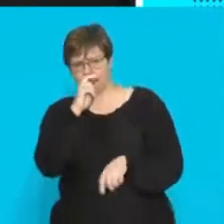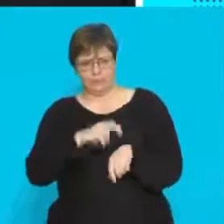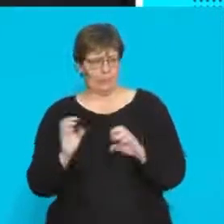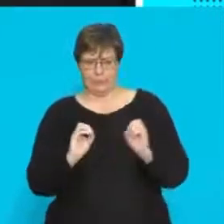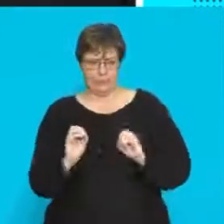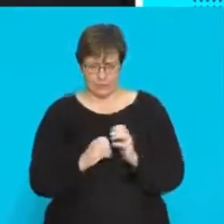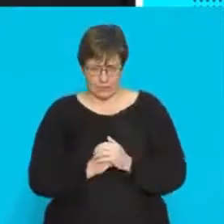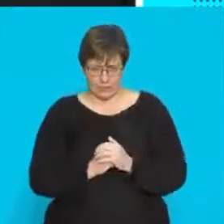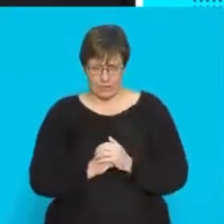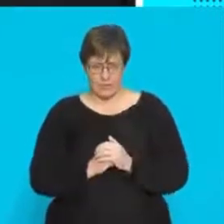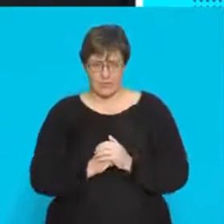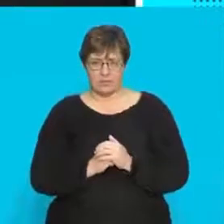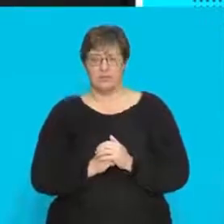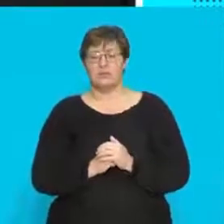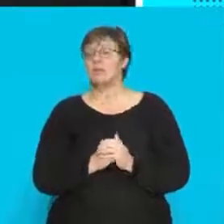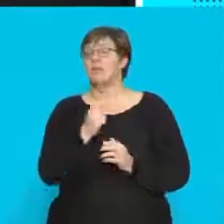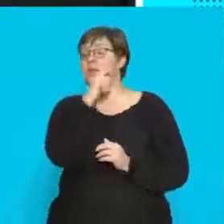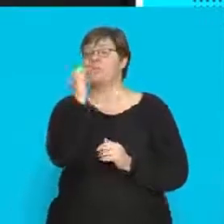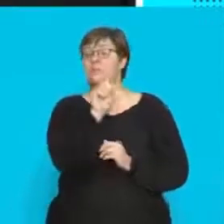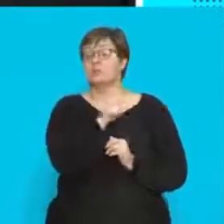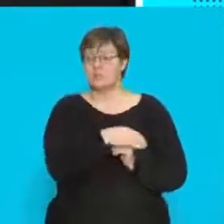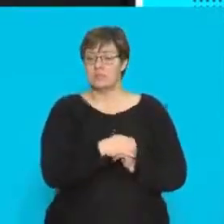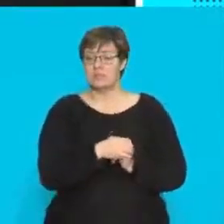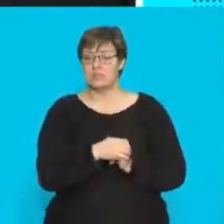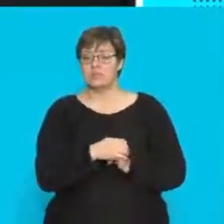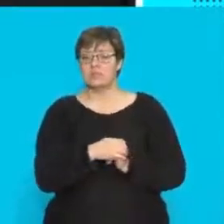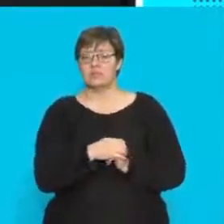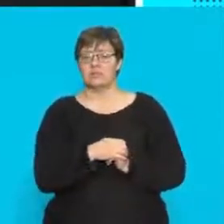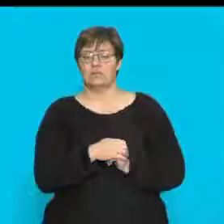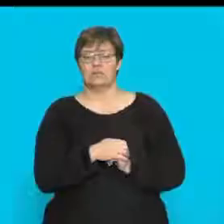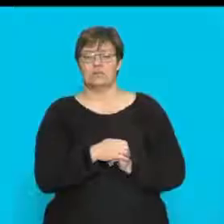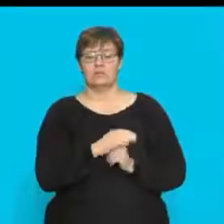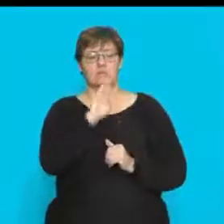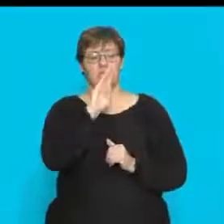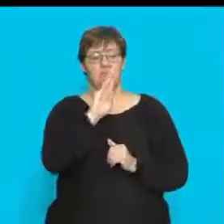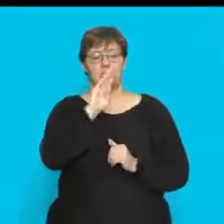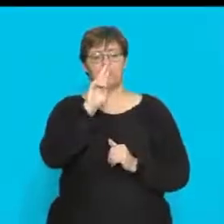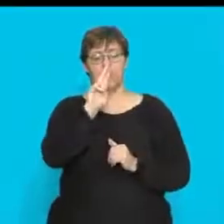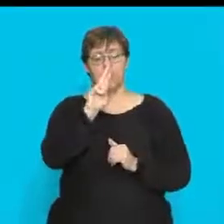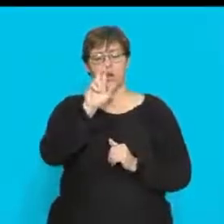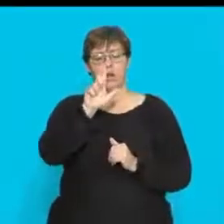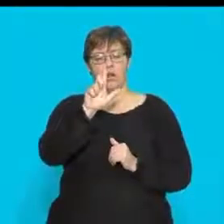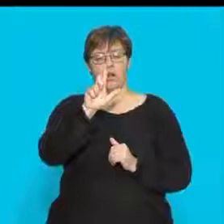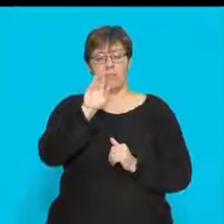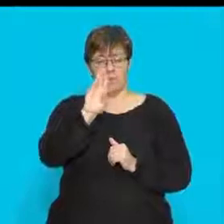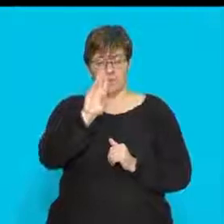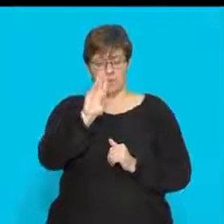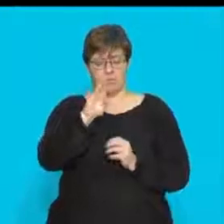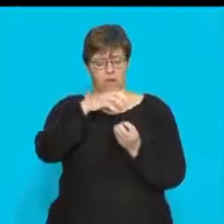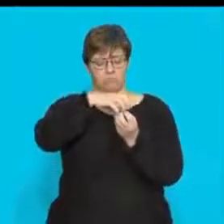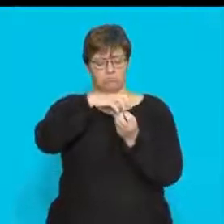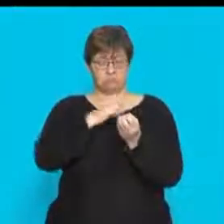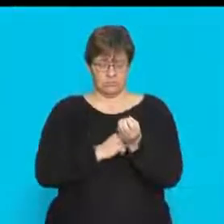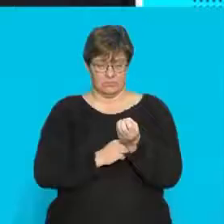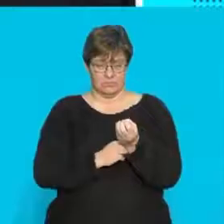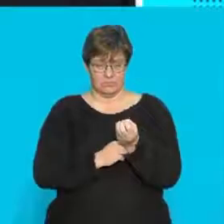need a female in this regard. Right, what we call them, guys, this is important. It's a bulb. That's the